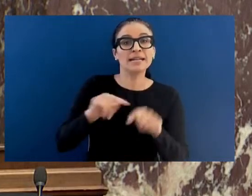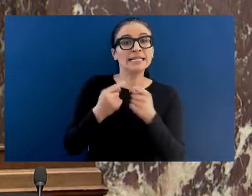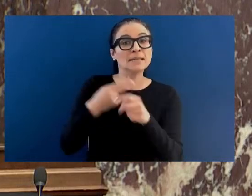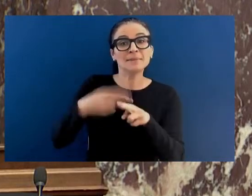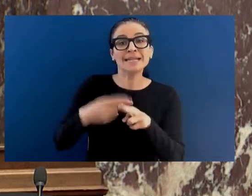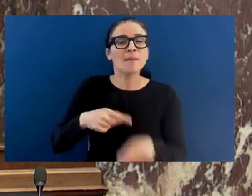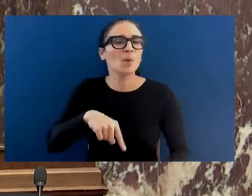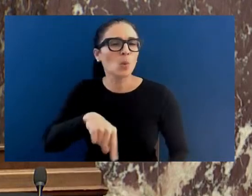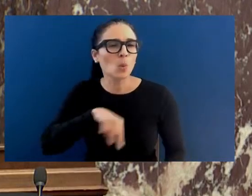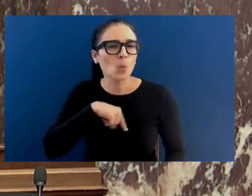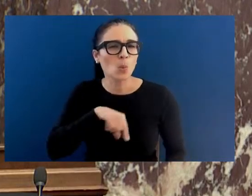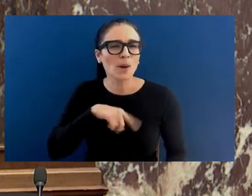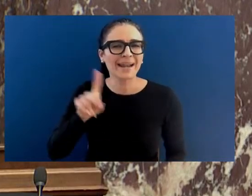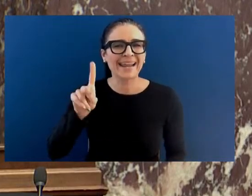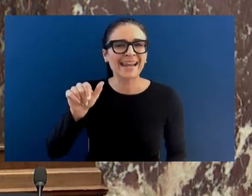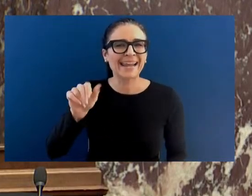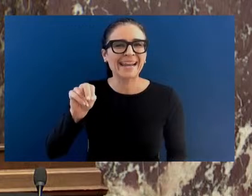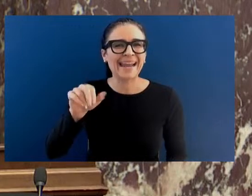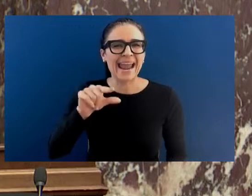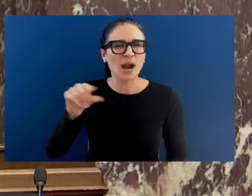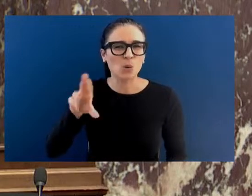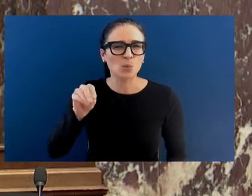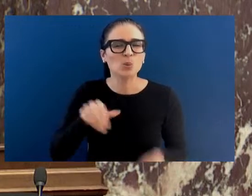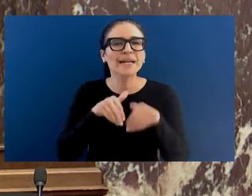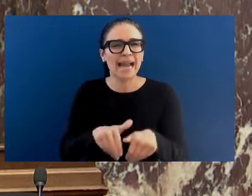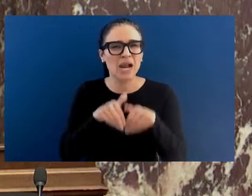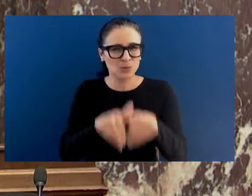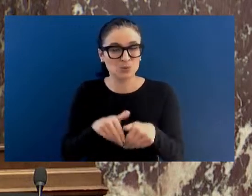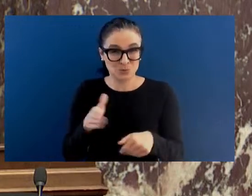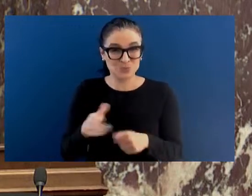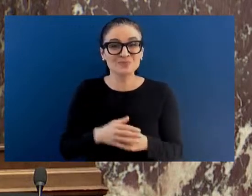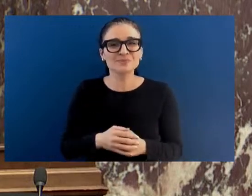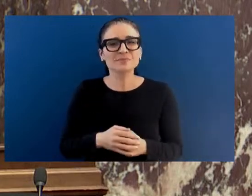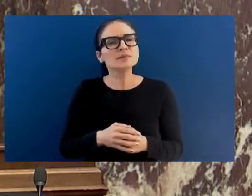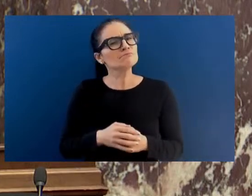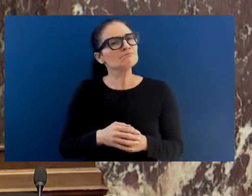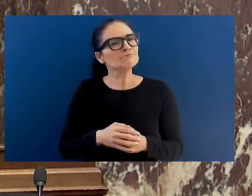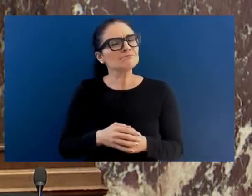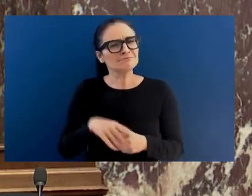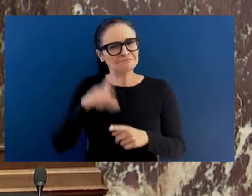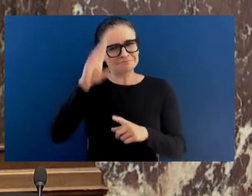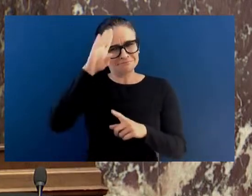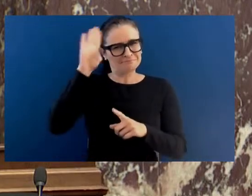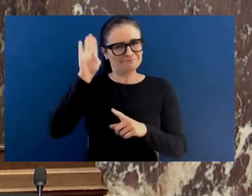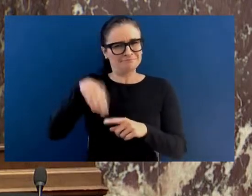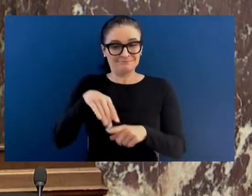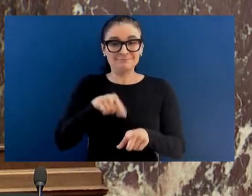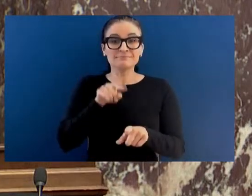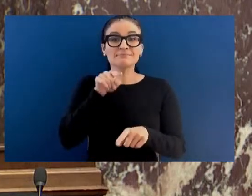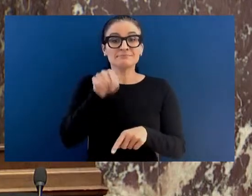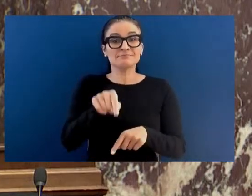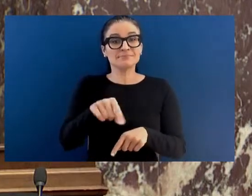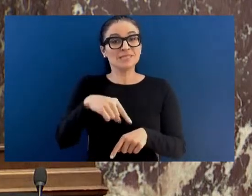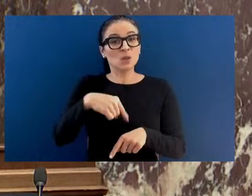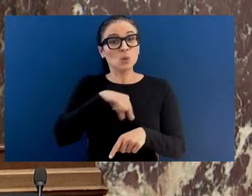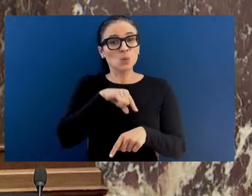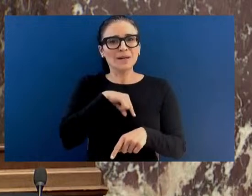excitedly, we know that Quesnel hockey's not just a game, It's a vital part of this